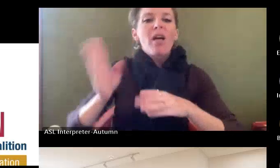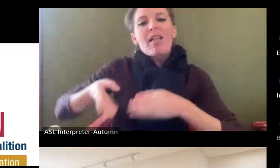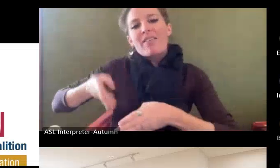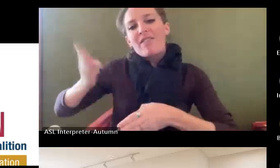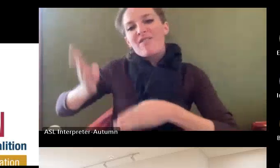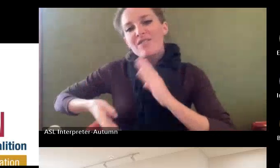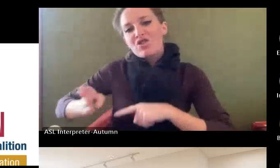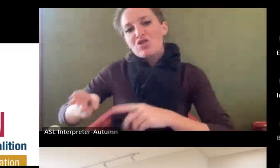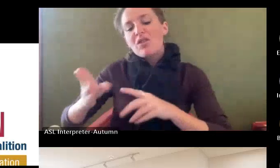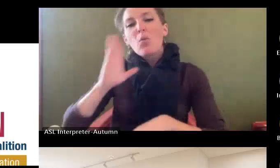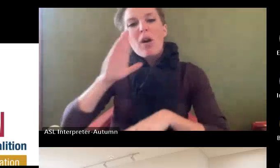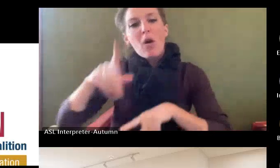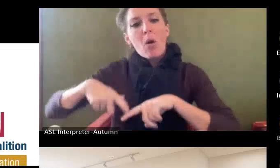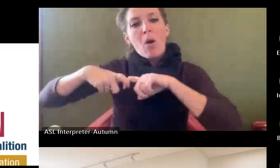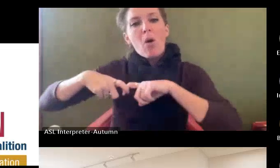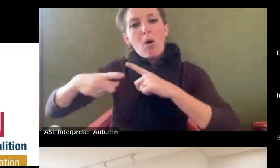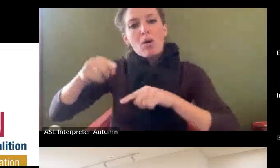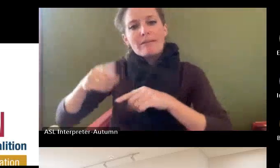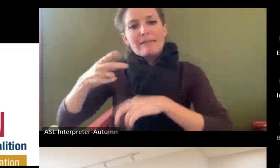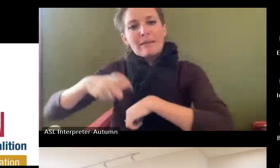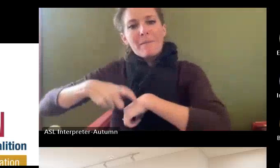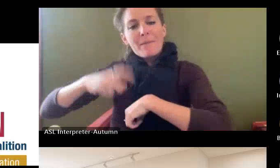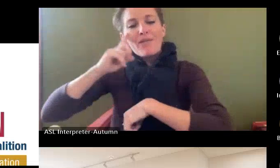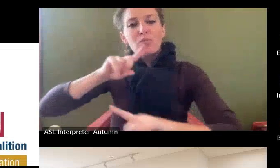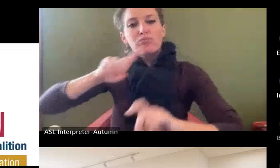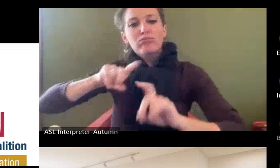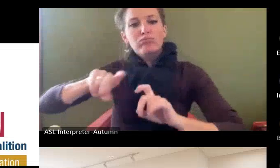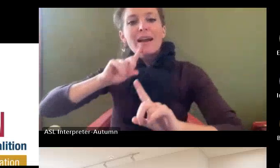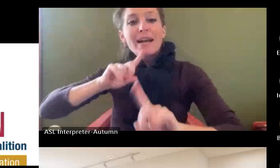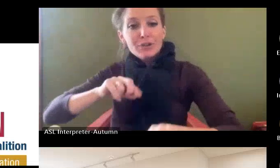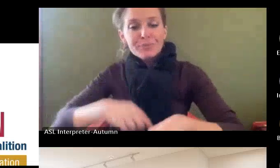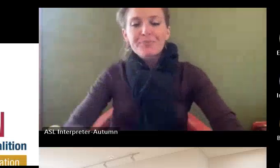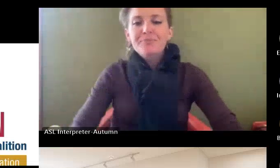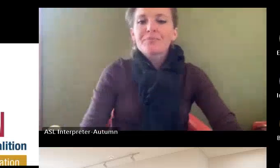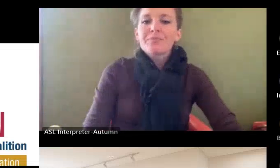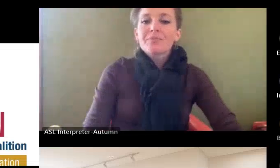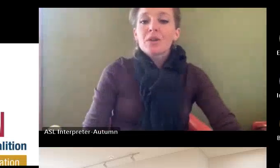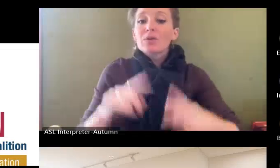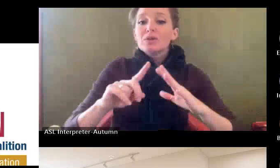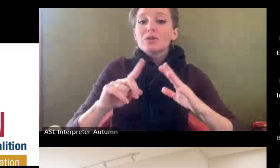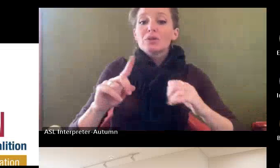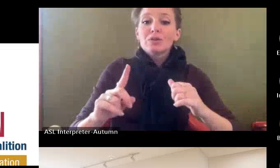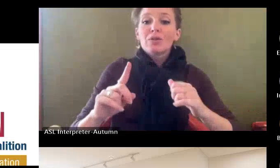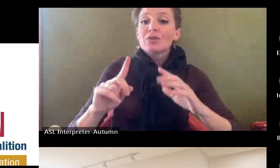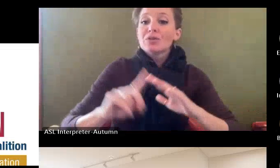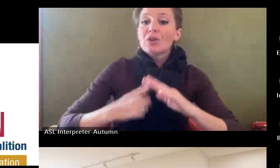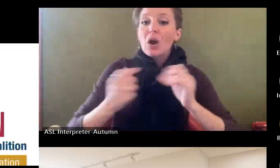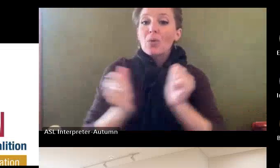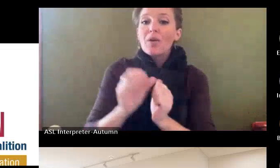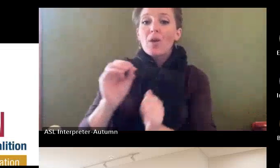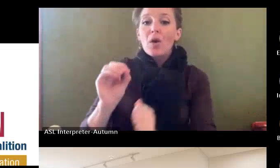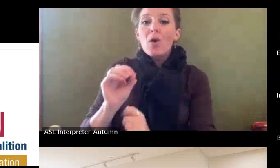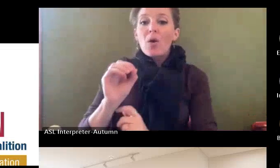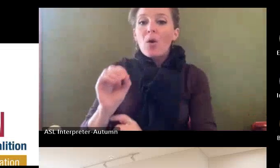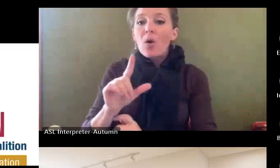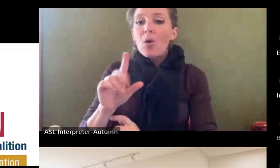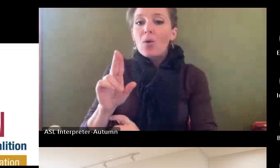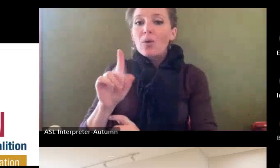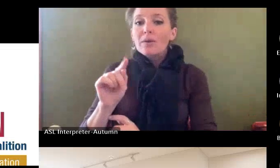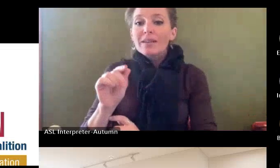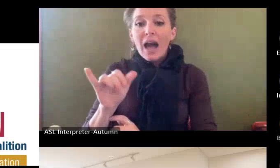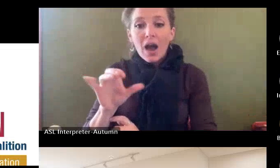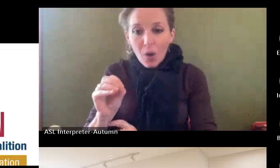end. So with that, I think we will get started with our very first speaker, who is Tayo Akingbe, and she is with the Foreign